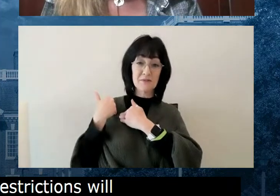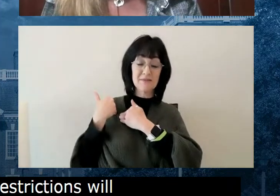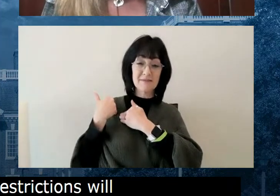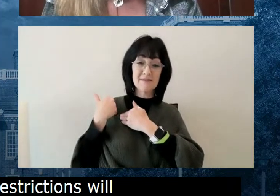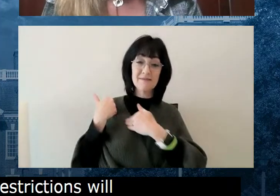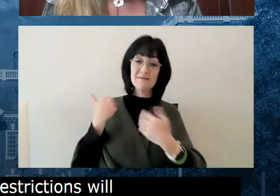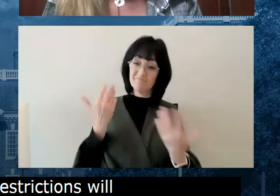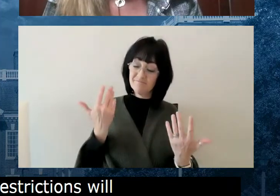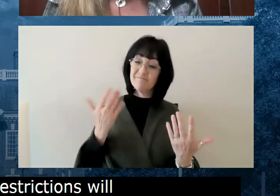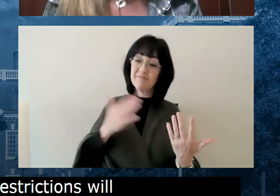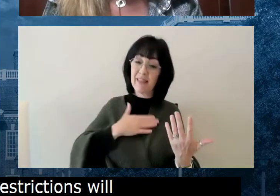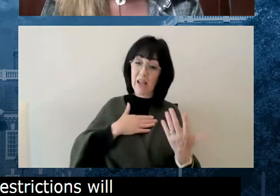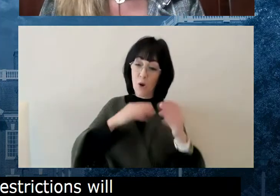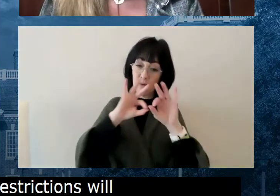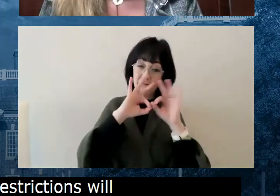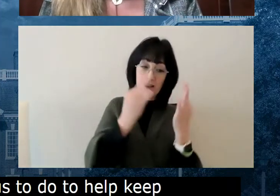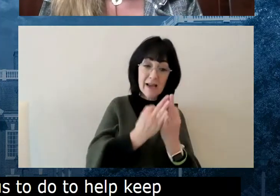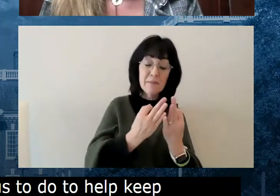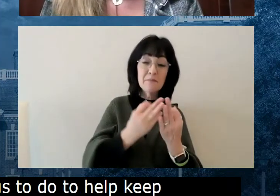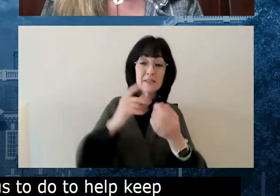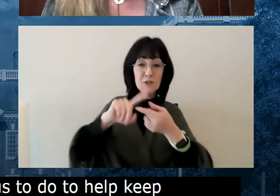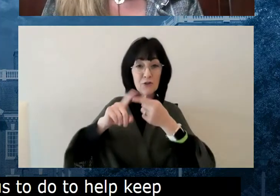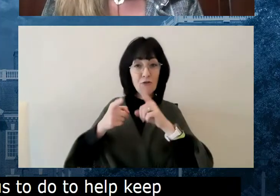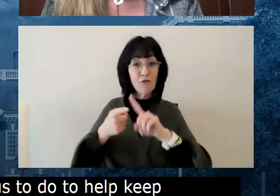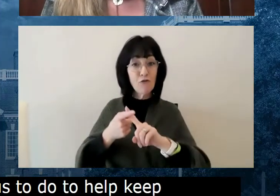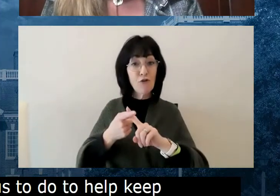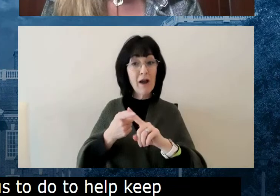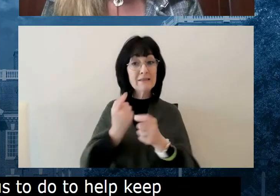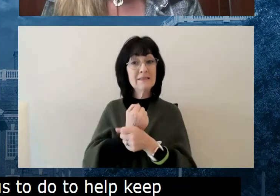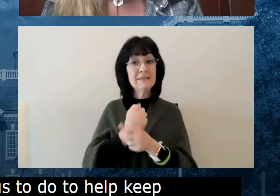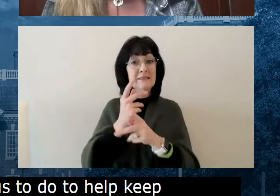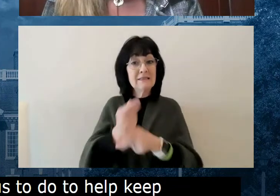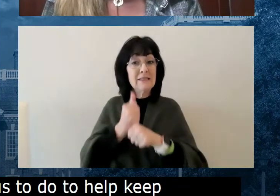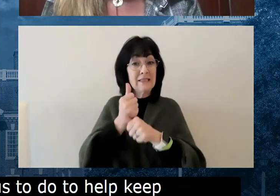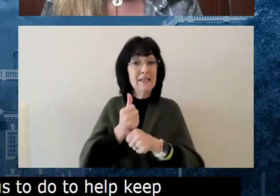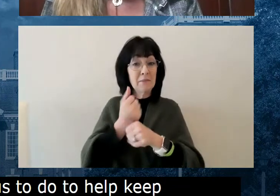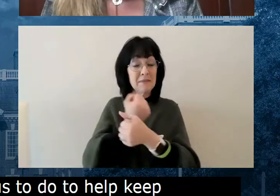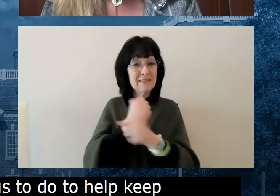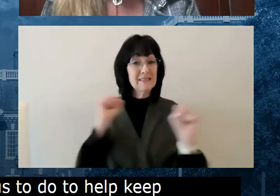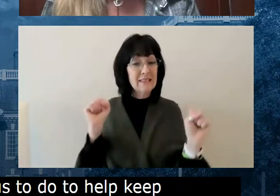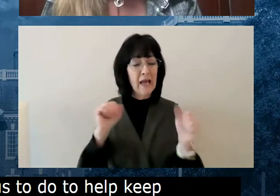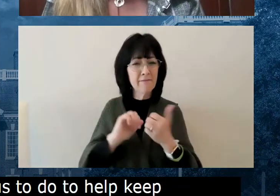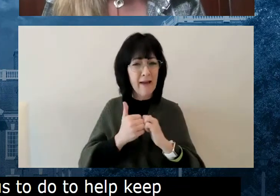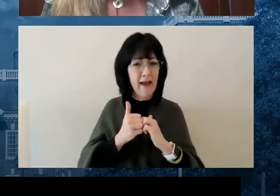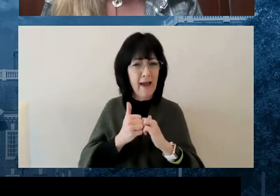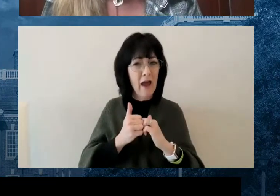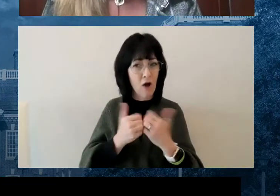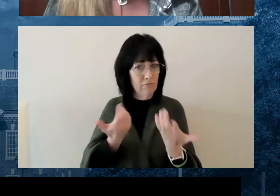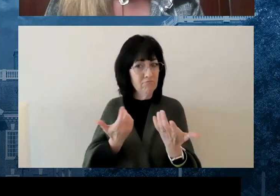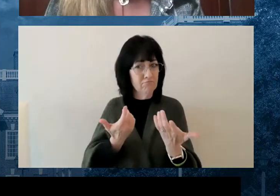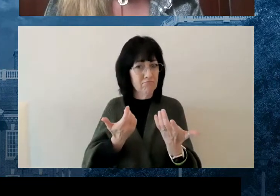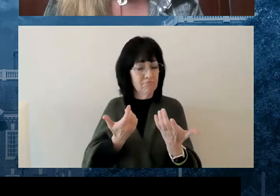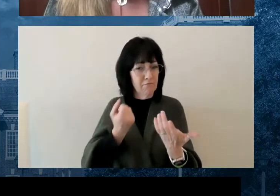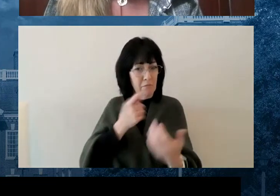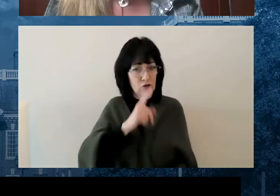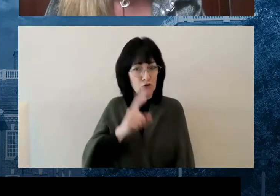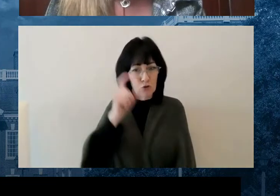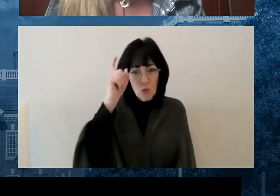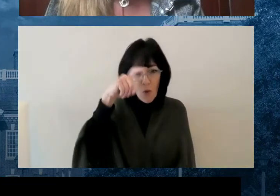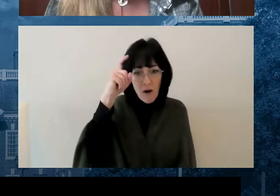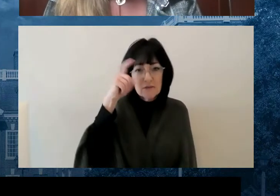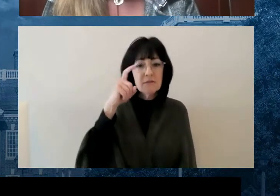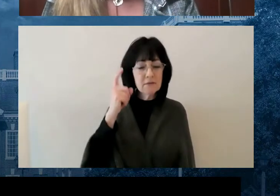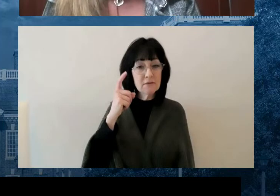friends and family members safe. As the governor mentioned, masks will still be required